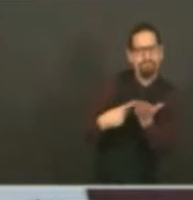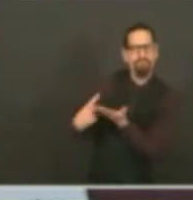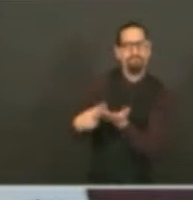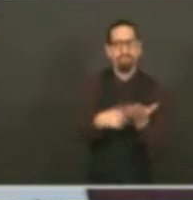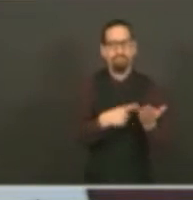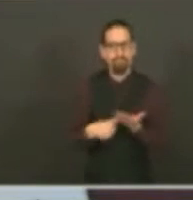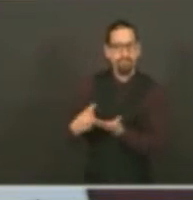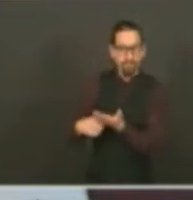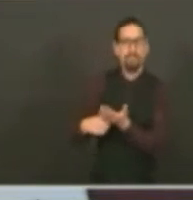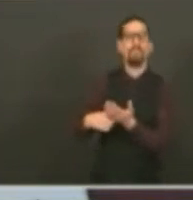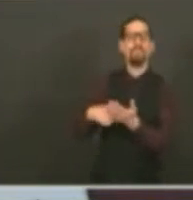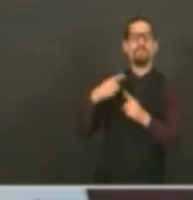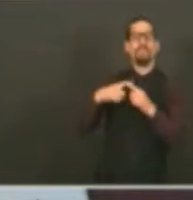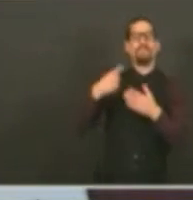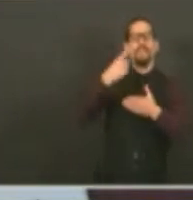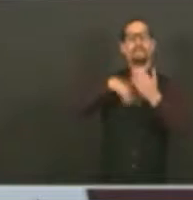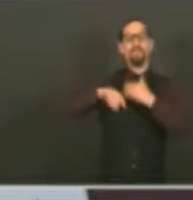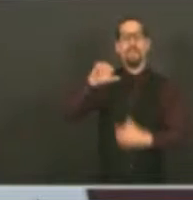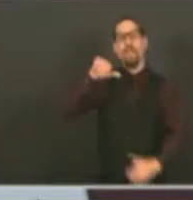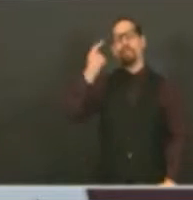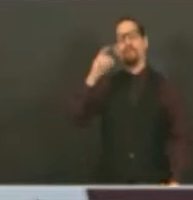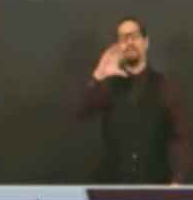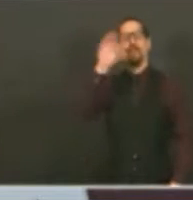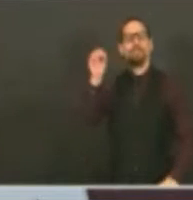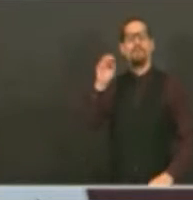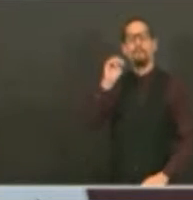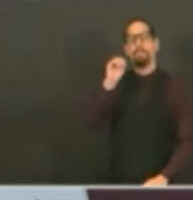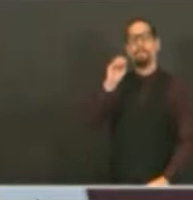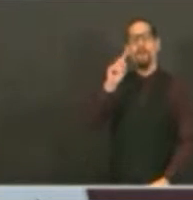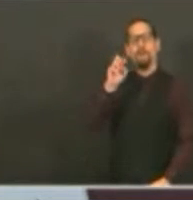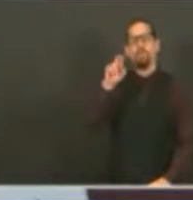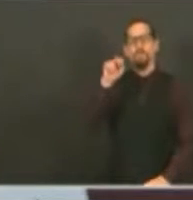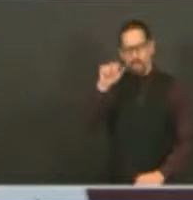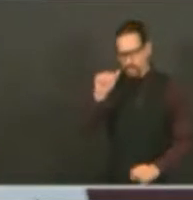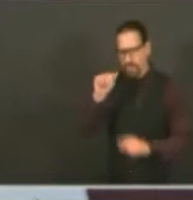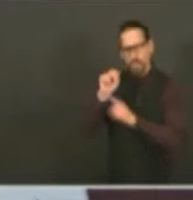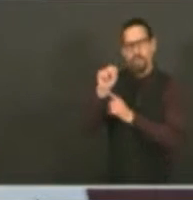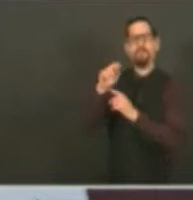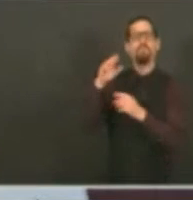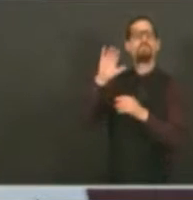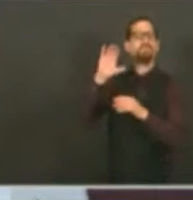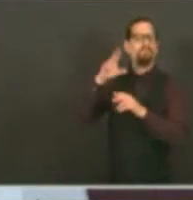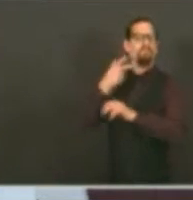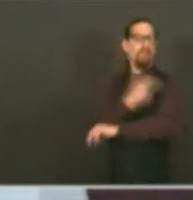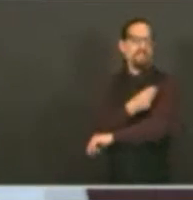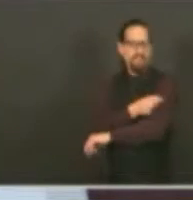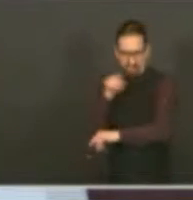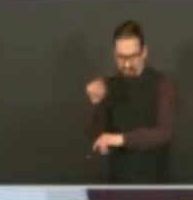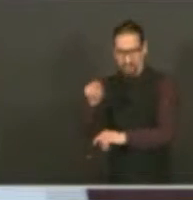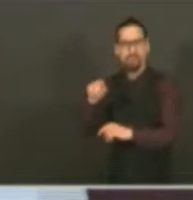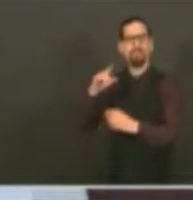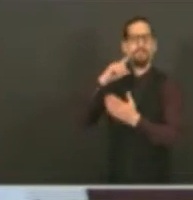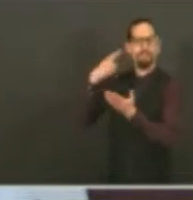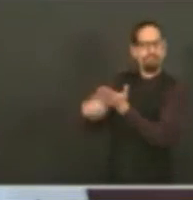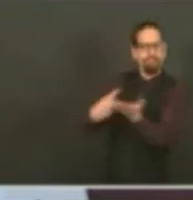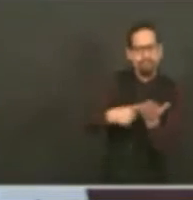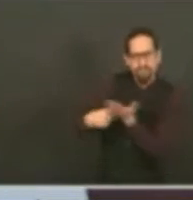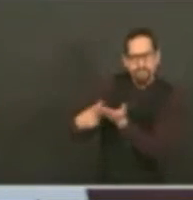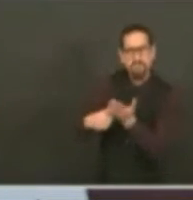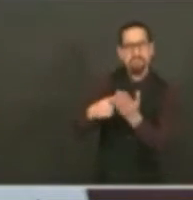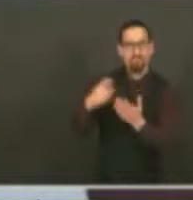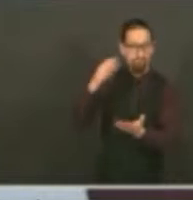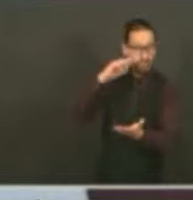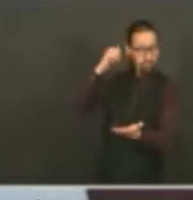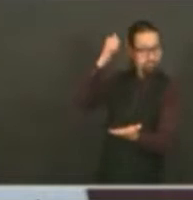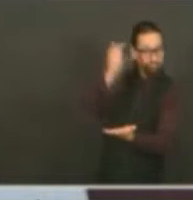an emergency use authorization, an EUA, for the vaccine. And I want to clarify a little bit this process because it can be a little